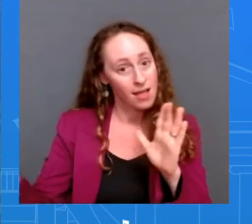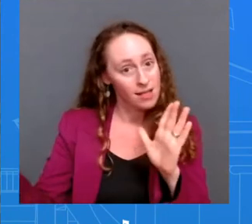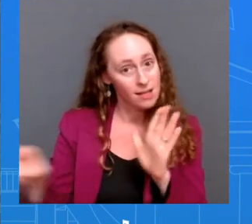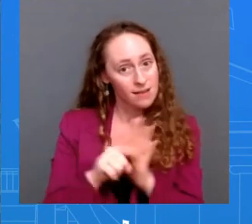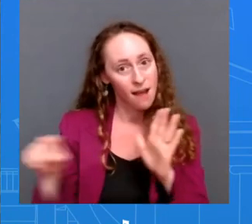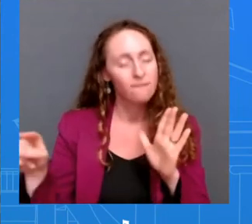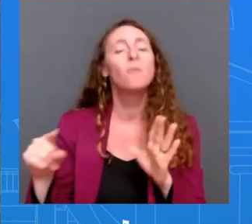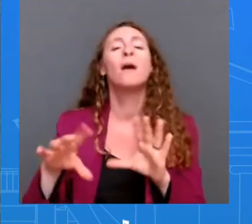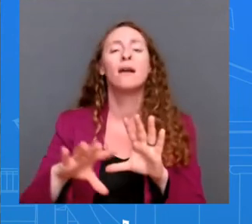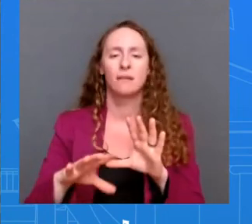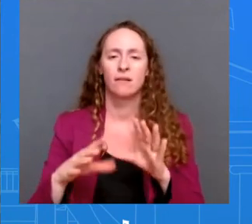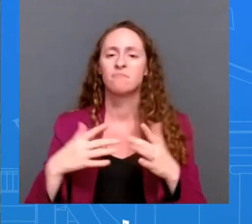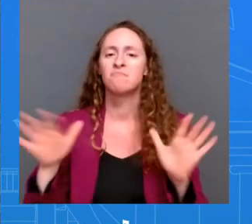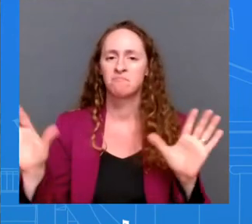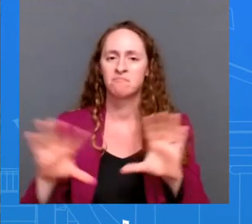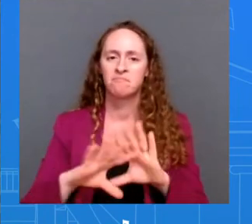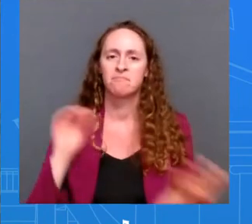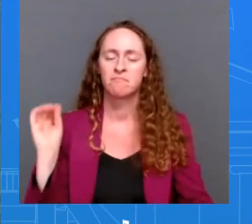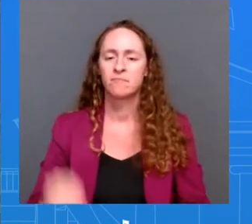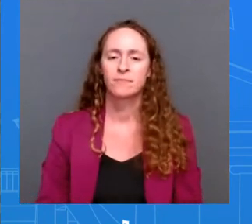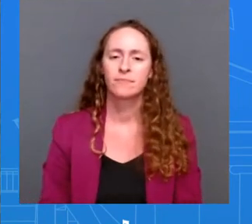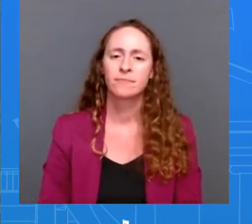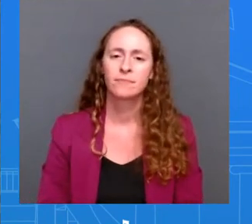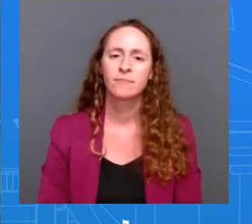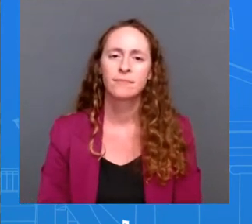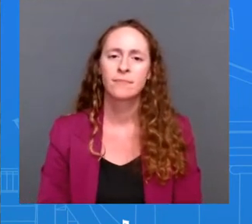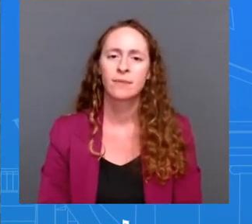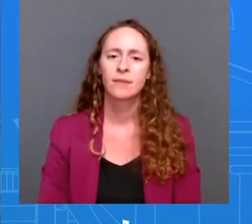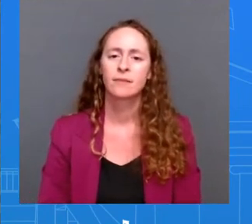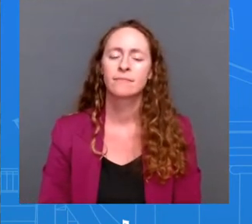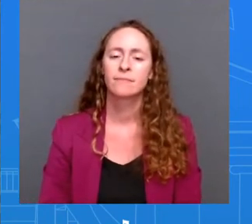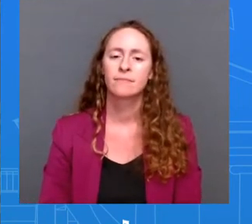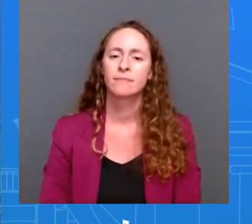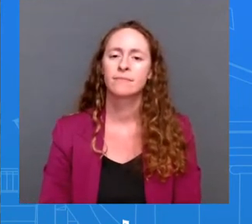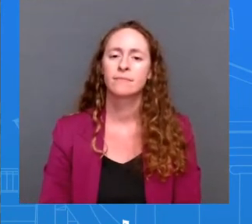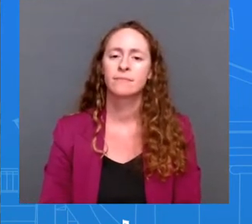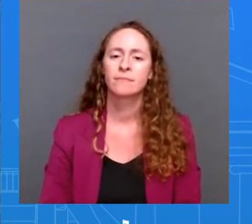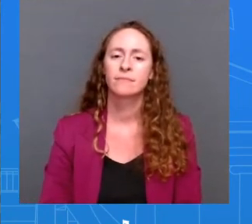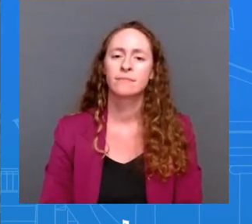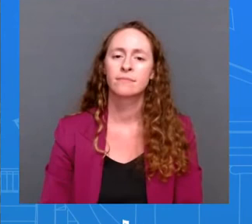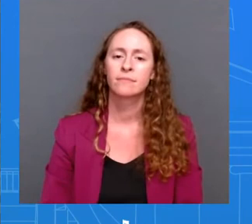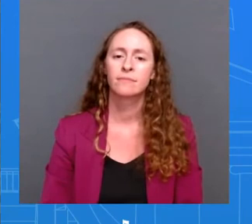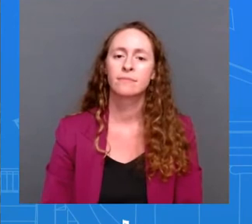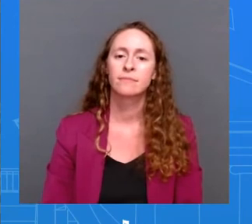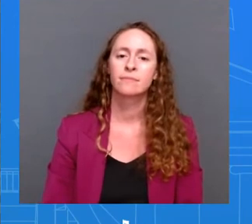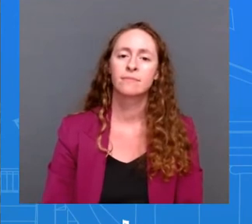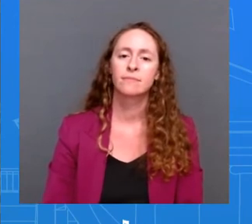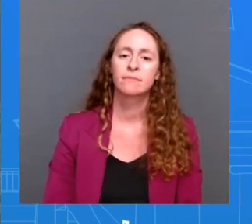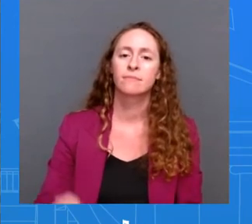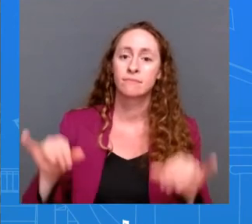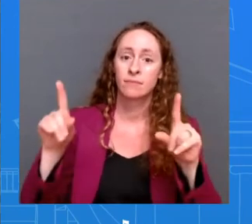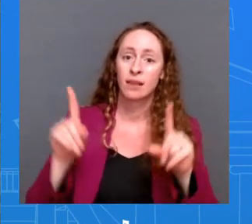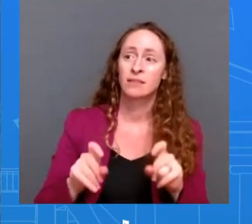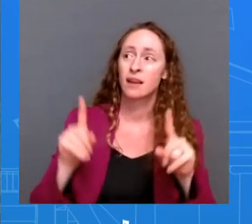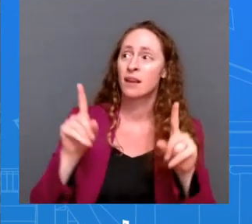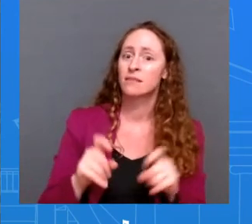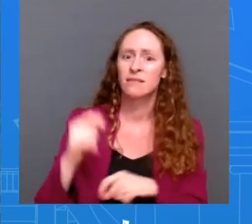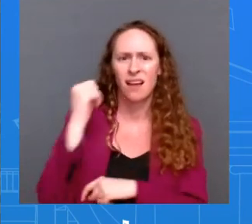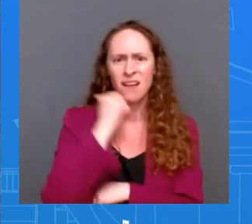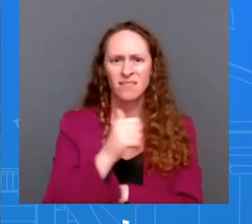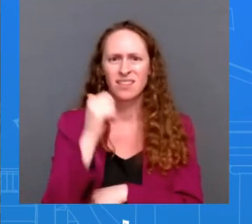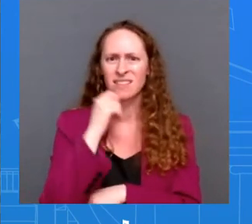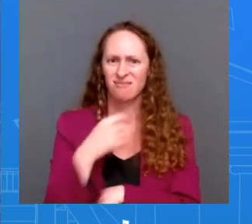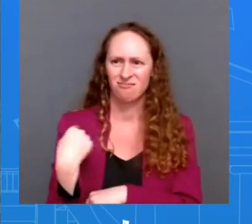to make sure that he's negative, that is above and beyond, as you kind of, I think, were alluding to. That's what the White House protocol is for us. And